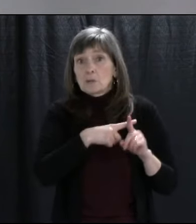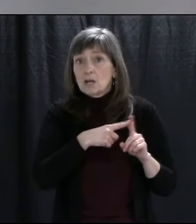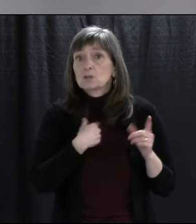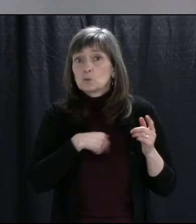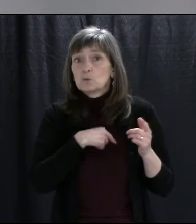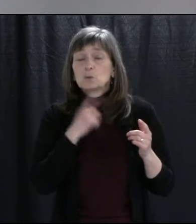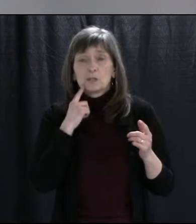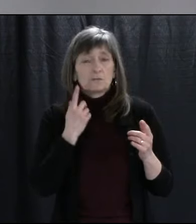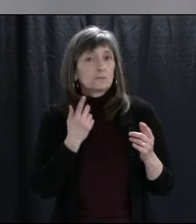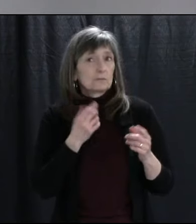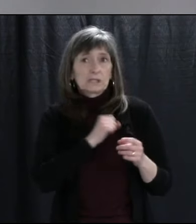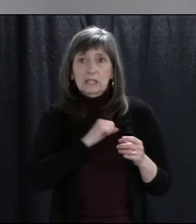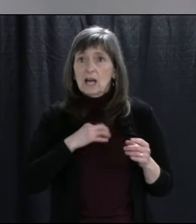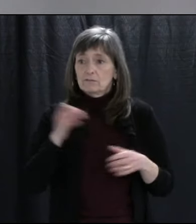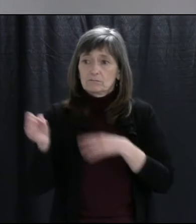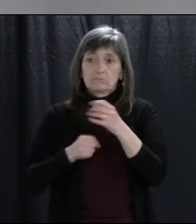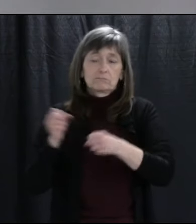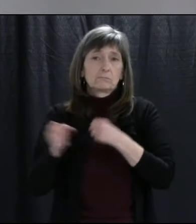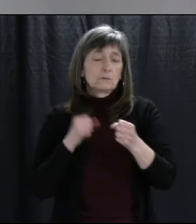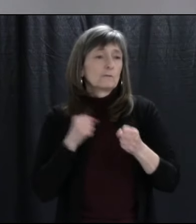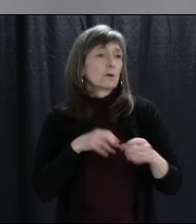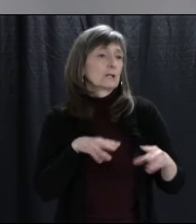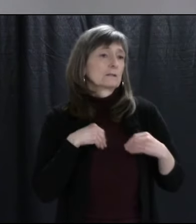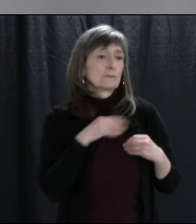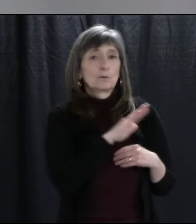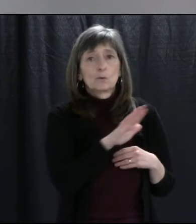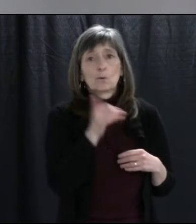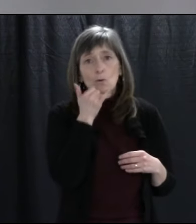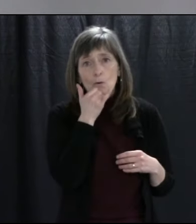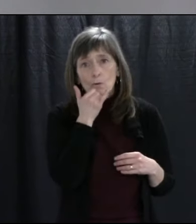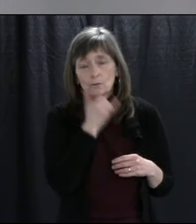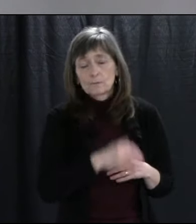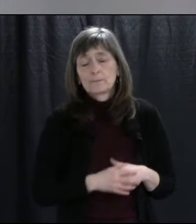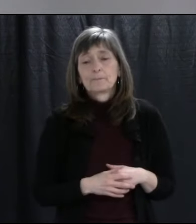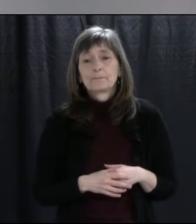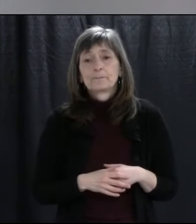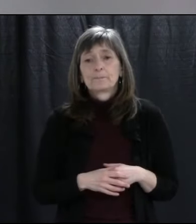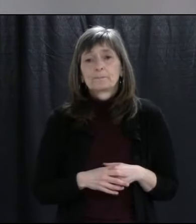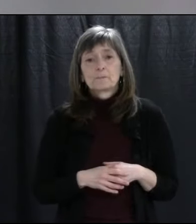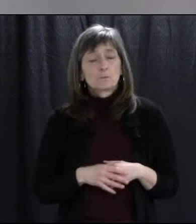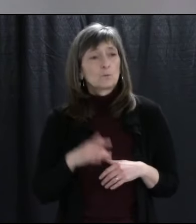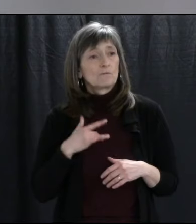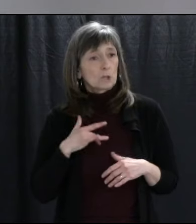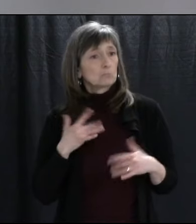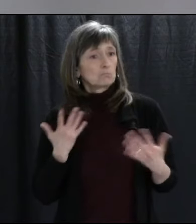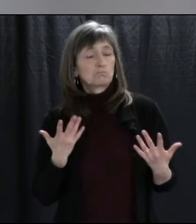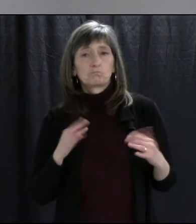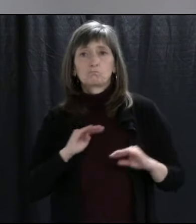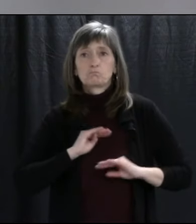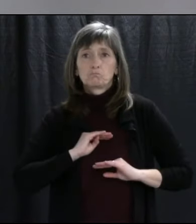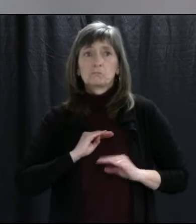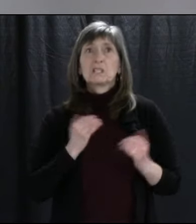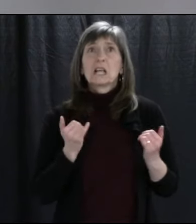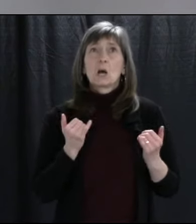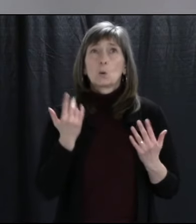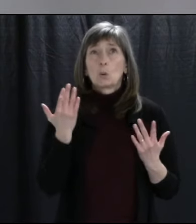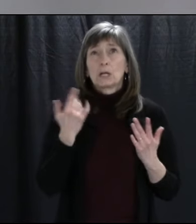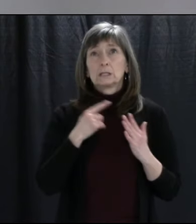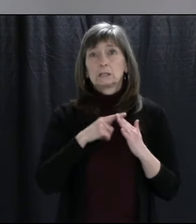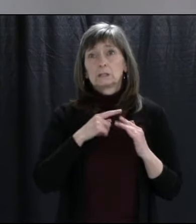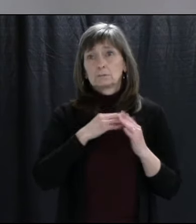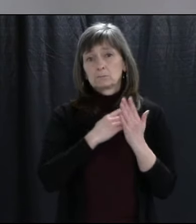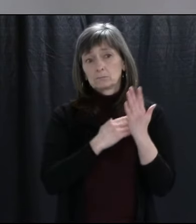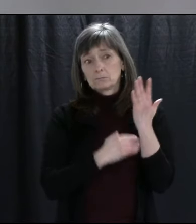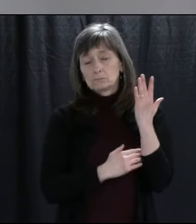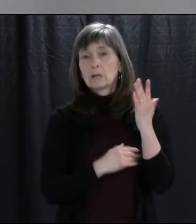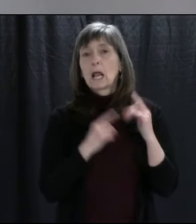improvements in staff and lines to meet the challenge. We've seen the number of people awaiting callback now drop